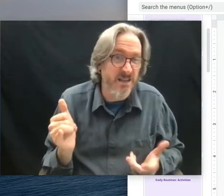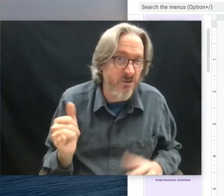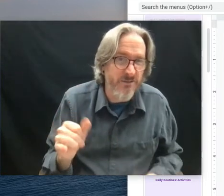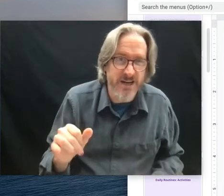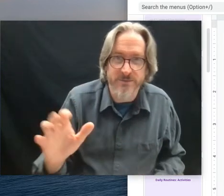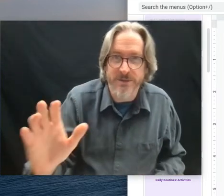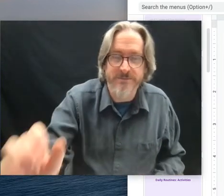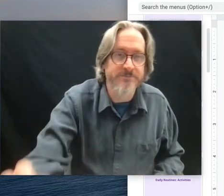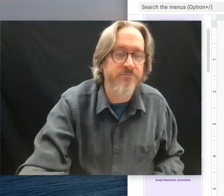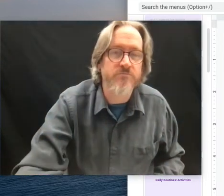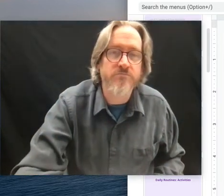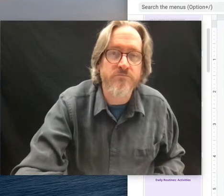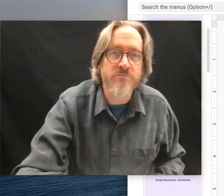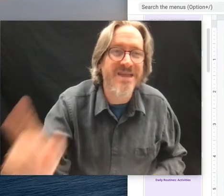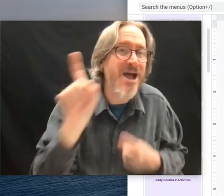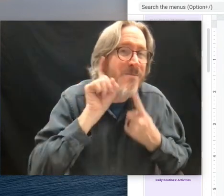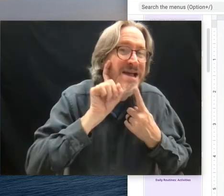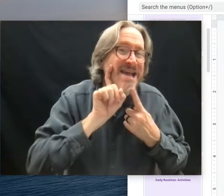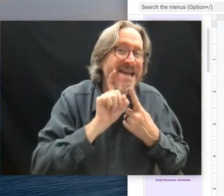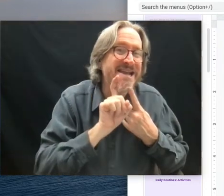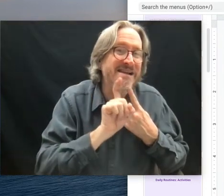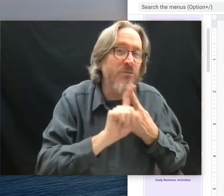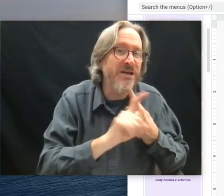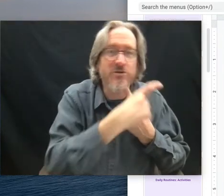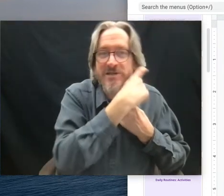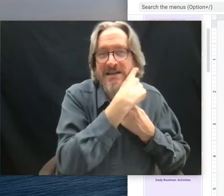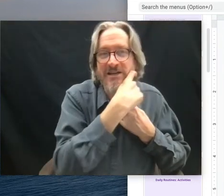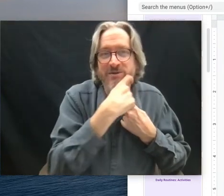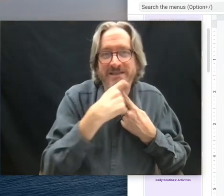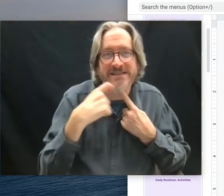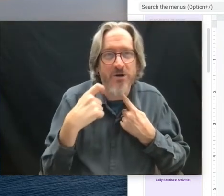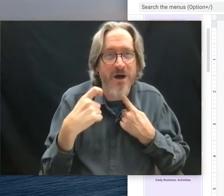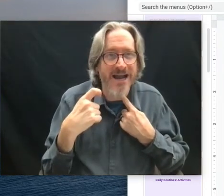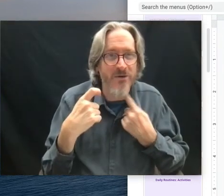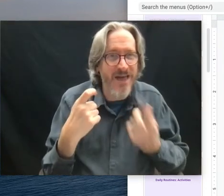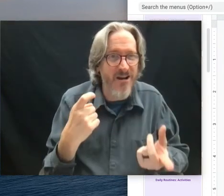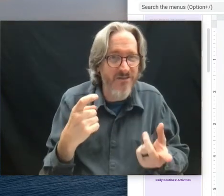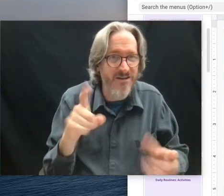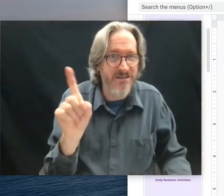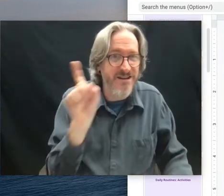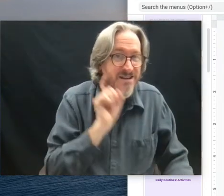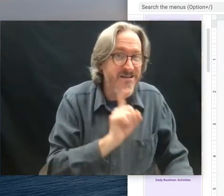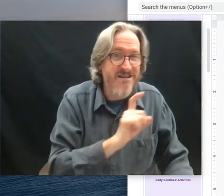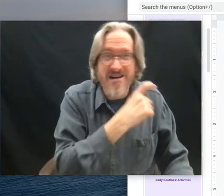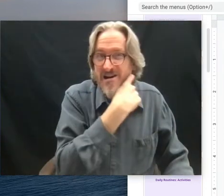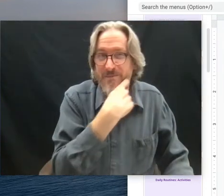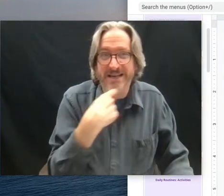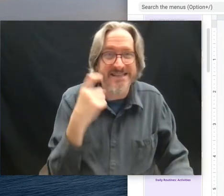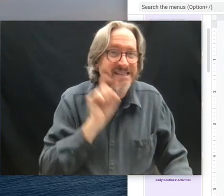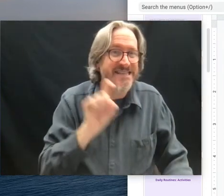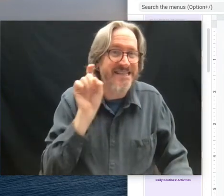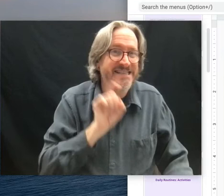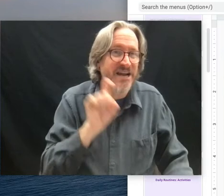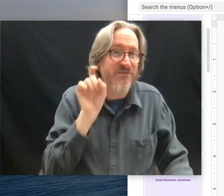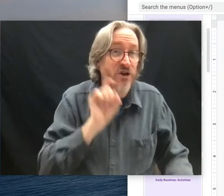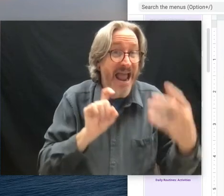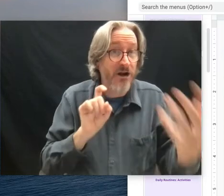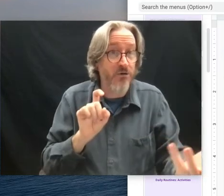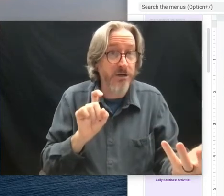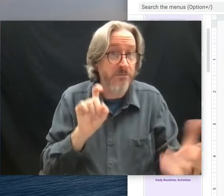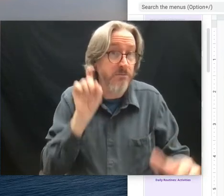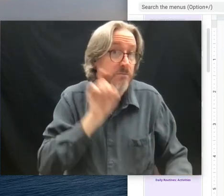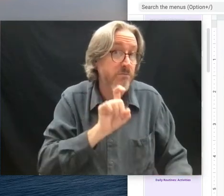easiest. It's a little old-fashioned, but we don't tend to use this in Ohio that often because this is the sign